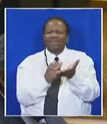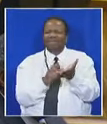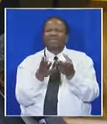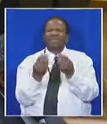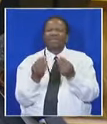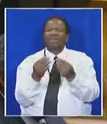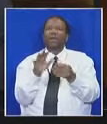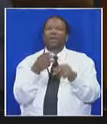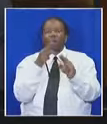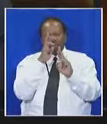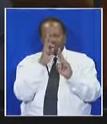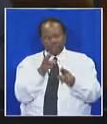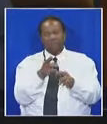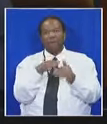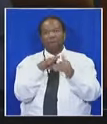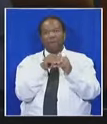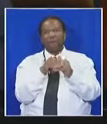take a seat?